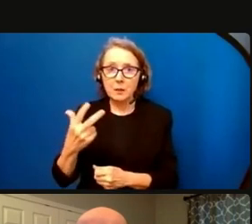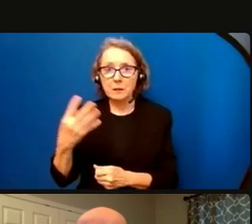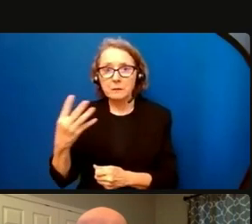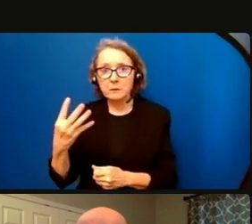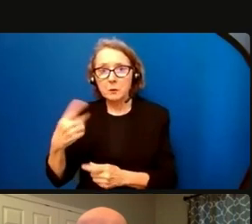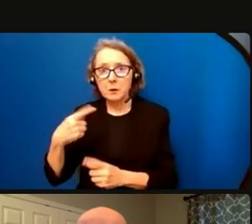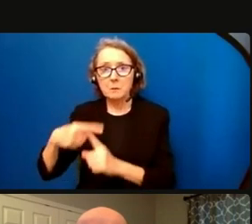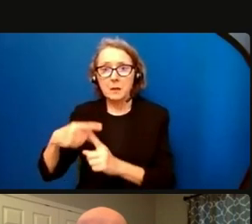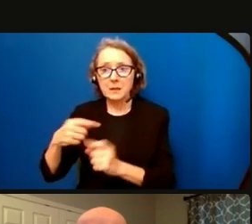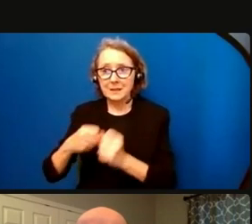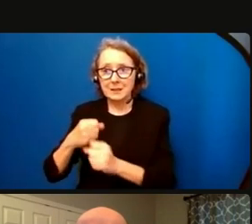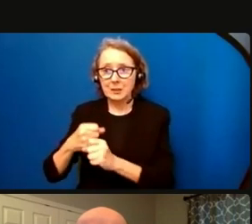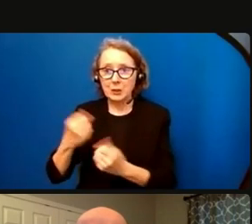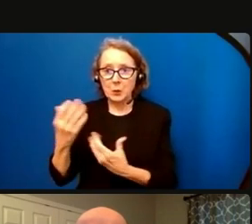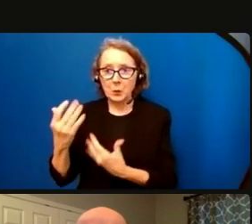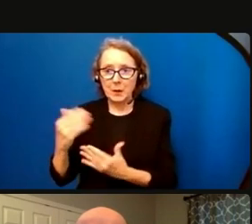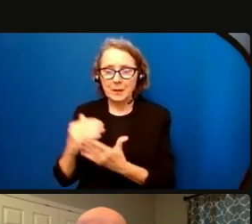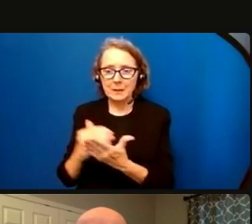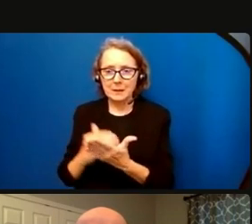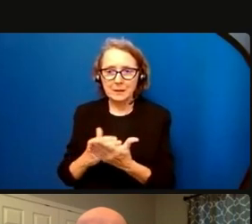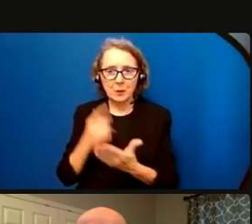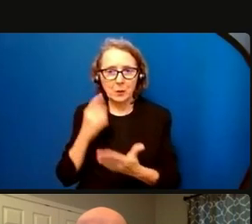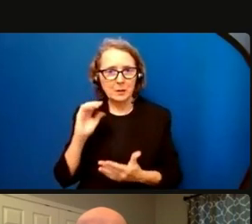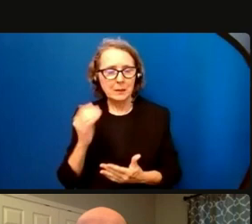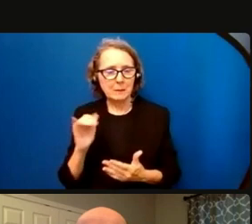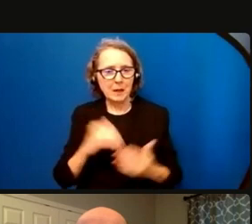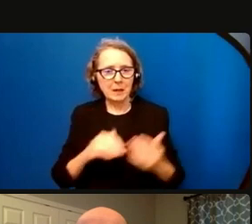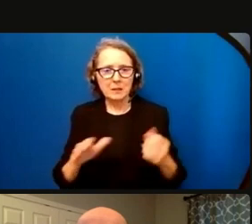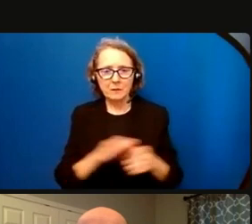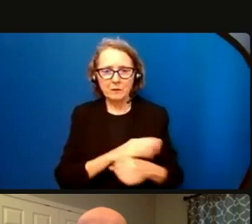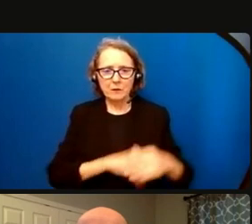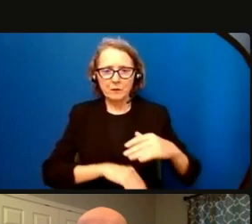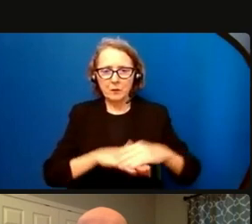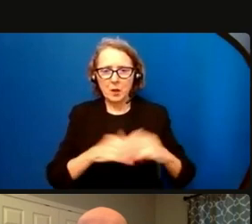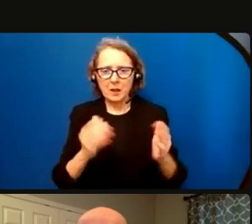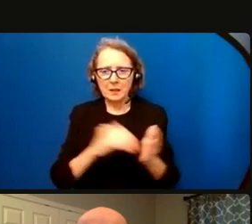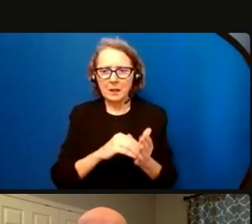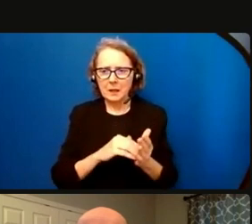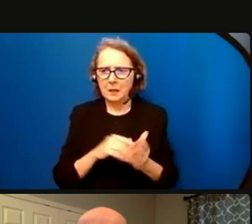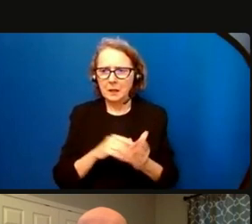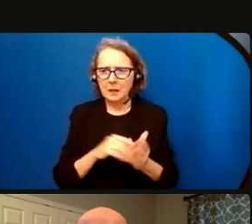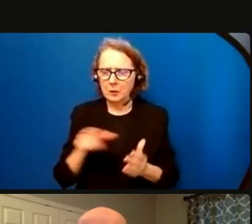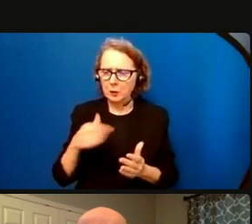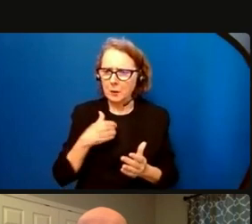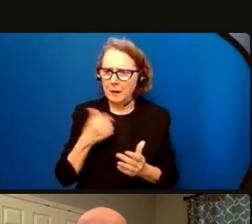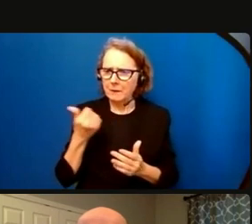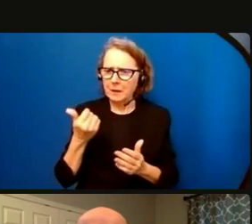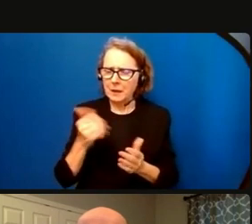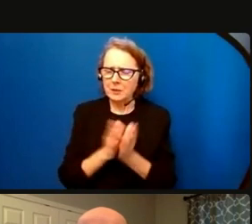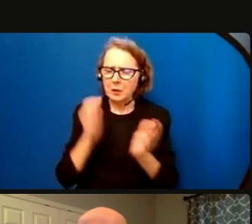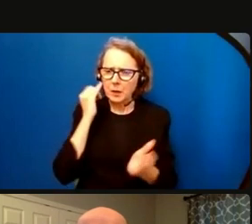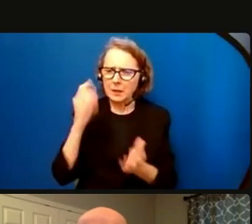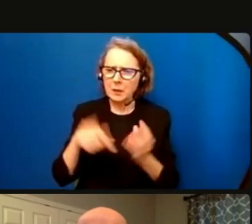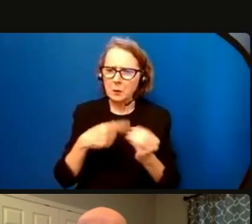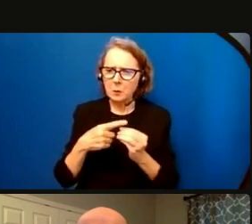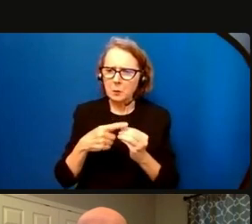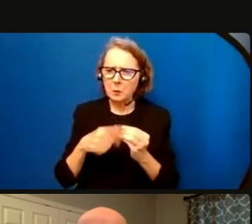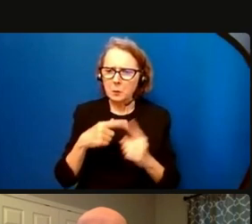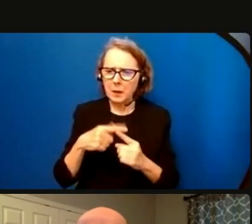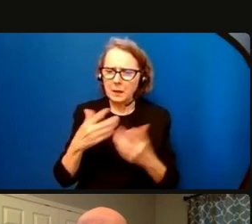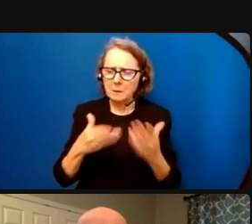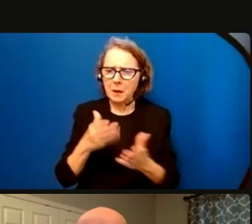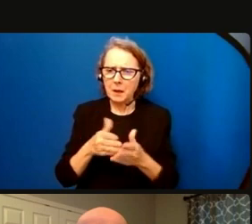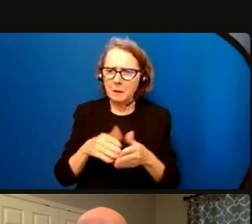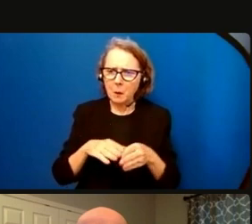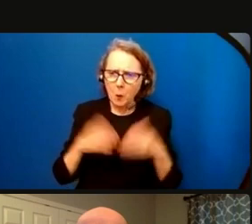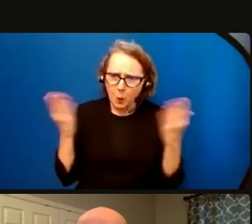3-4+ year waiting list. And it sounds like it's full again. Do you have a general idea of when it might become open once